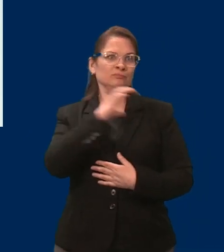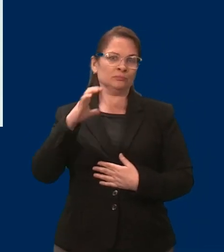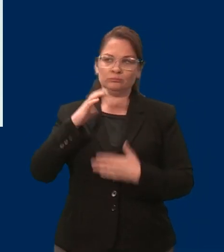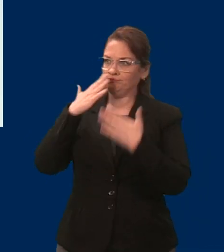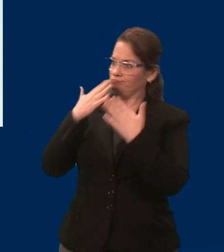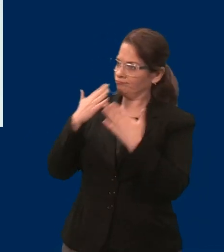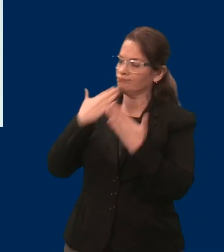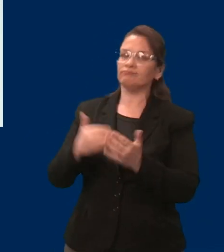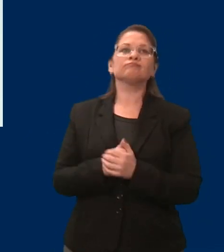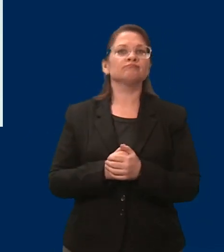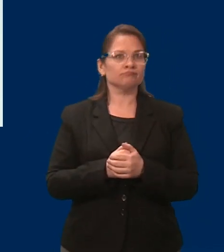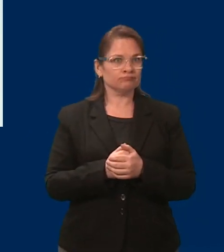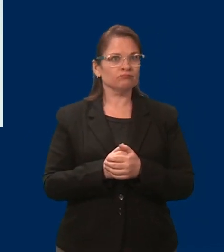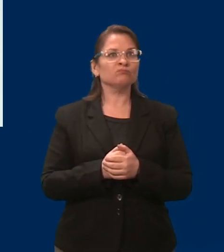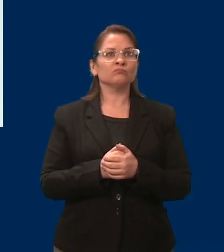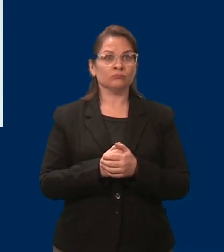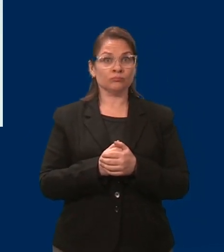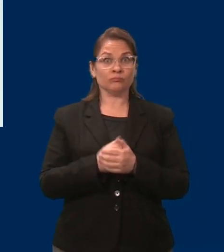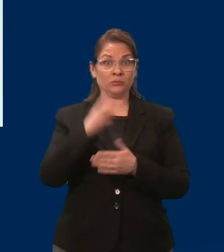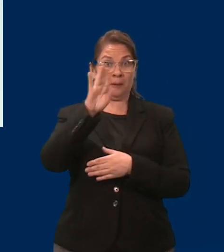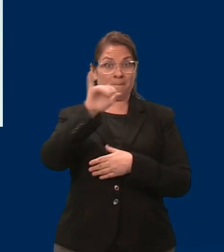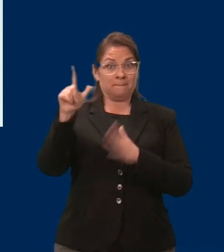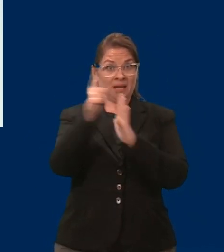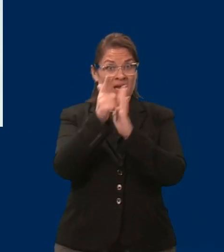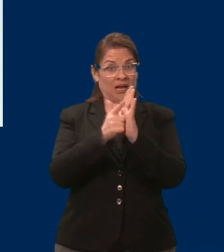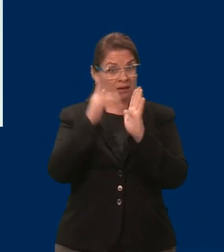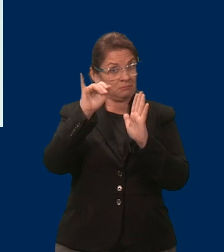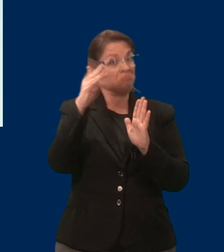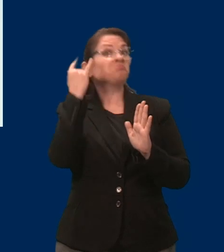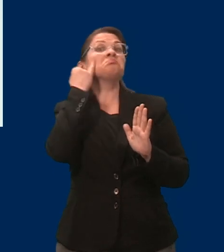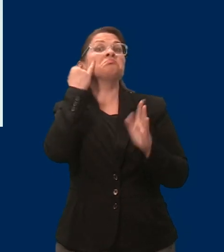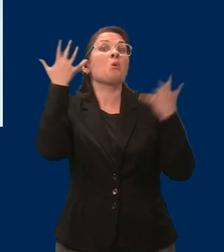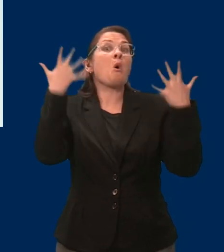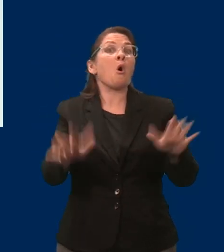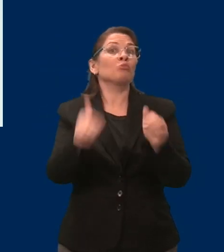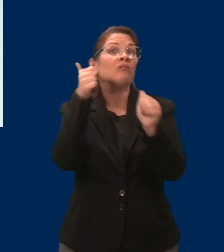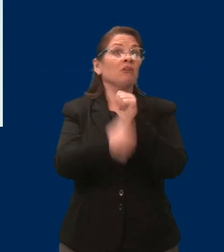think what this bill would have done for our family is it would have sure been